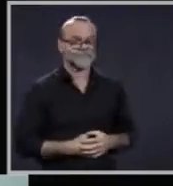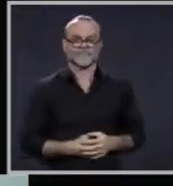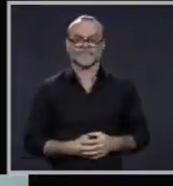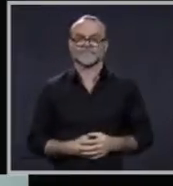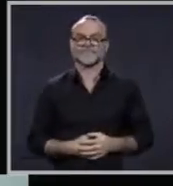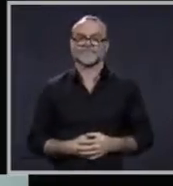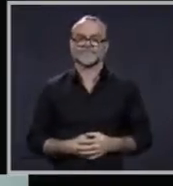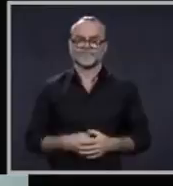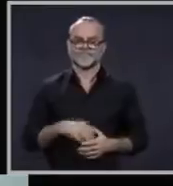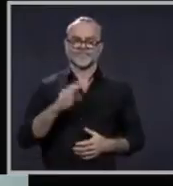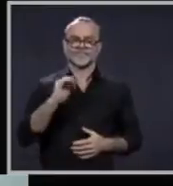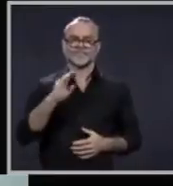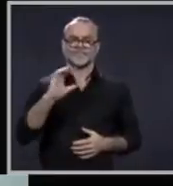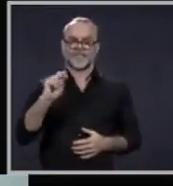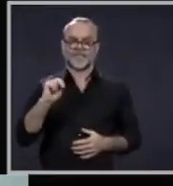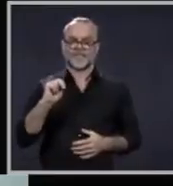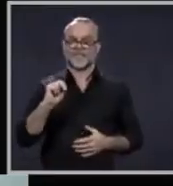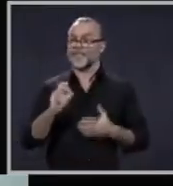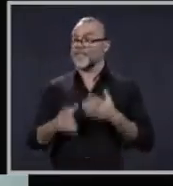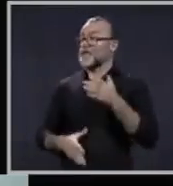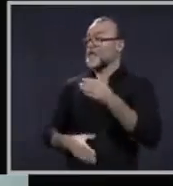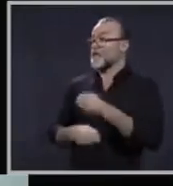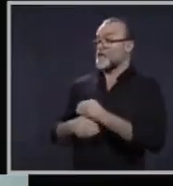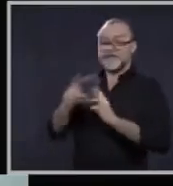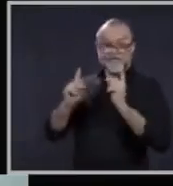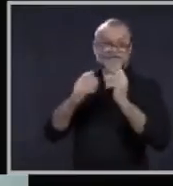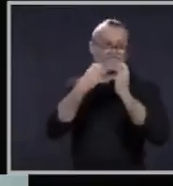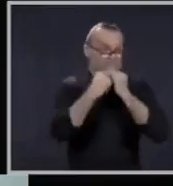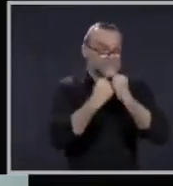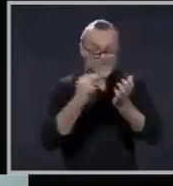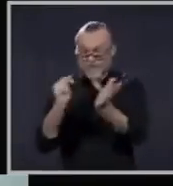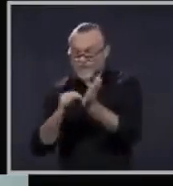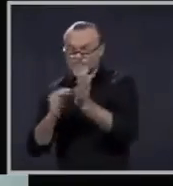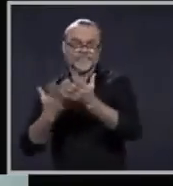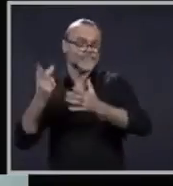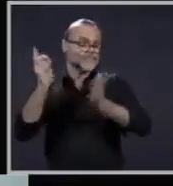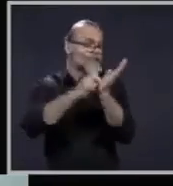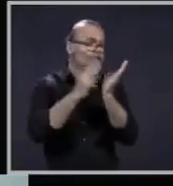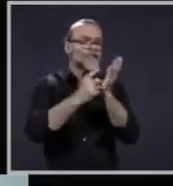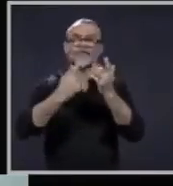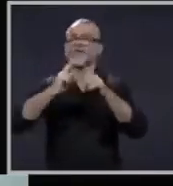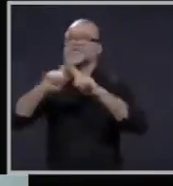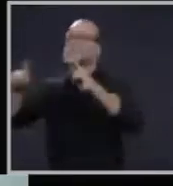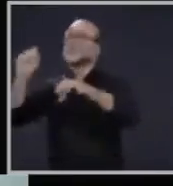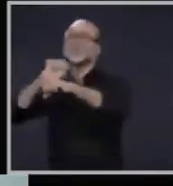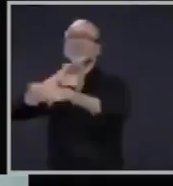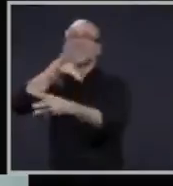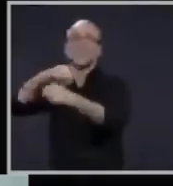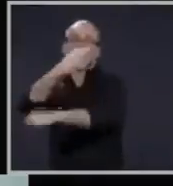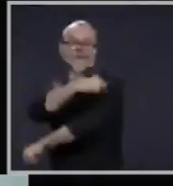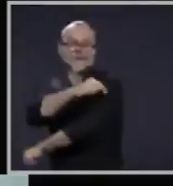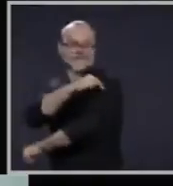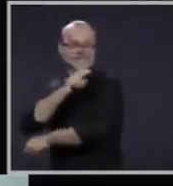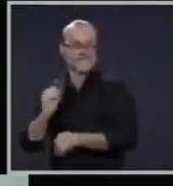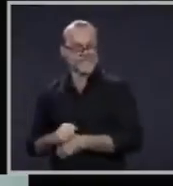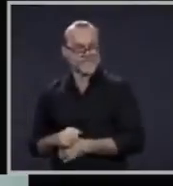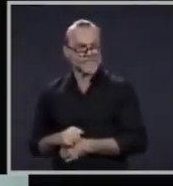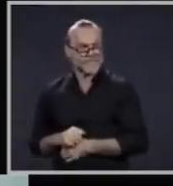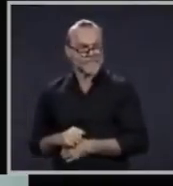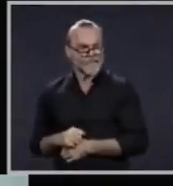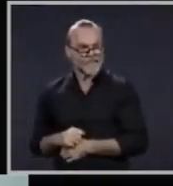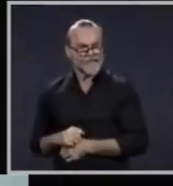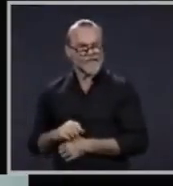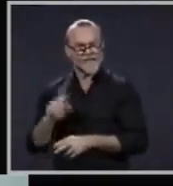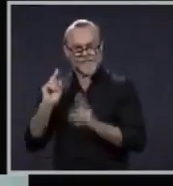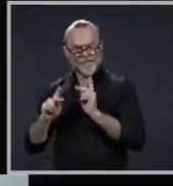a rest during the summer. They will need vacations. So in that sense, I think we have to be all